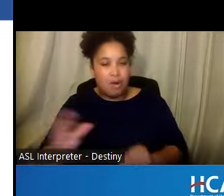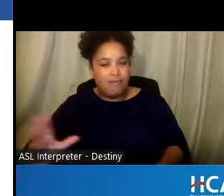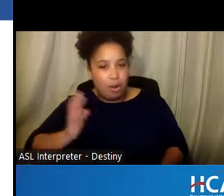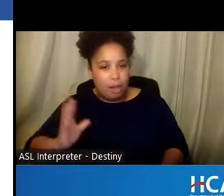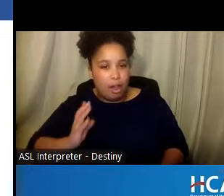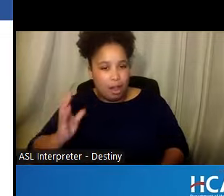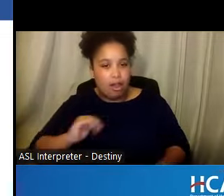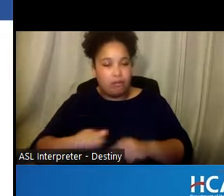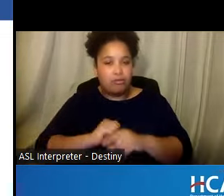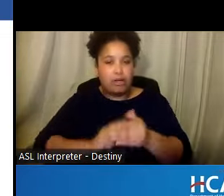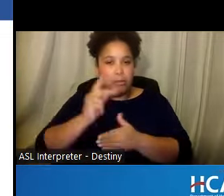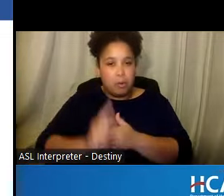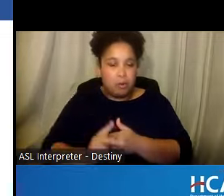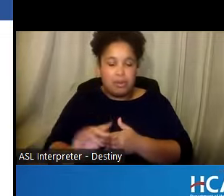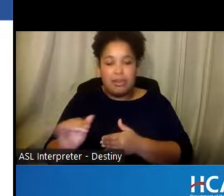programs, including